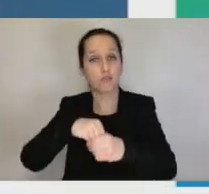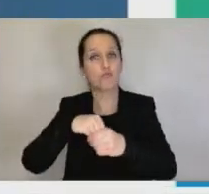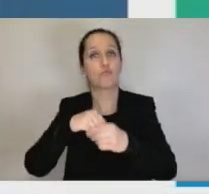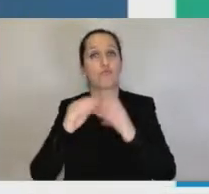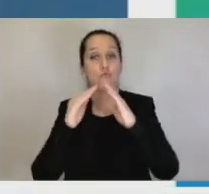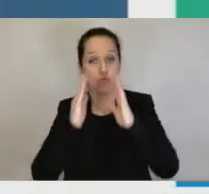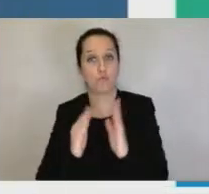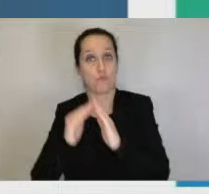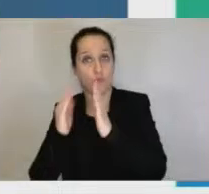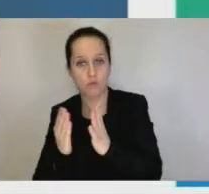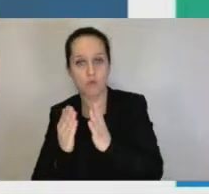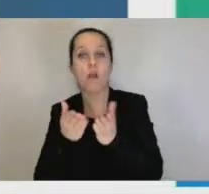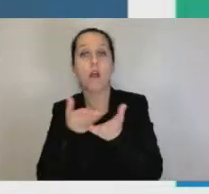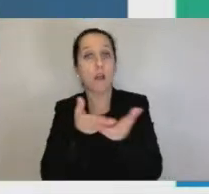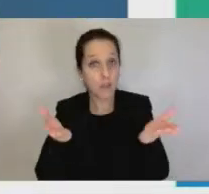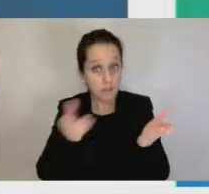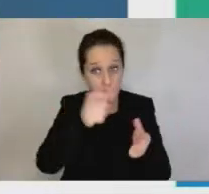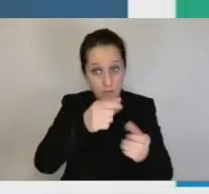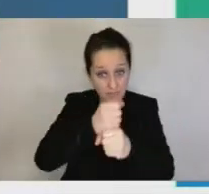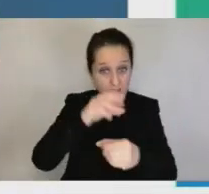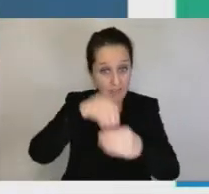domestic workers should